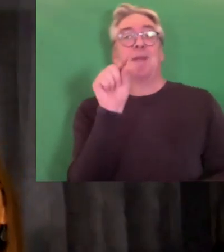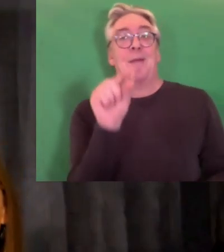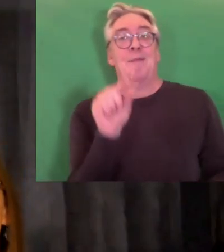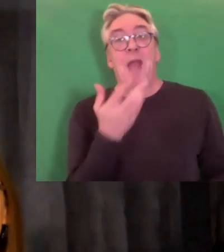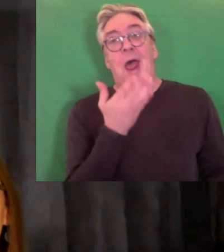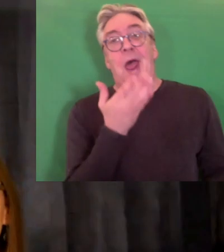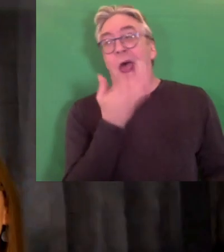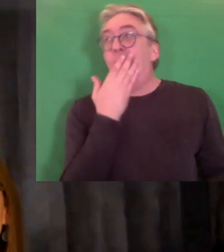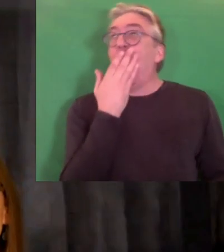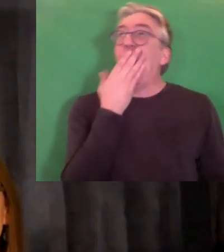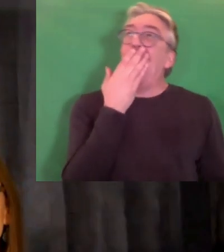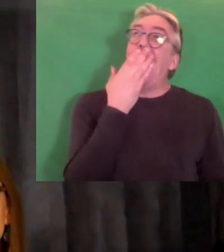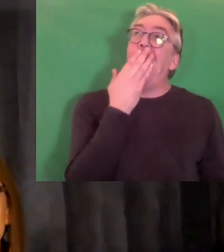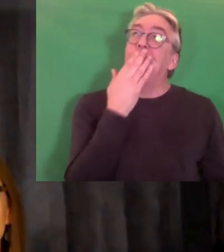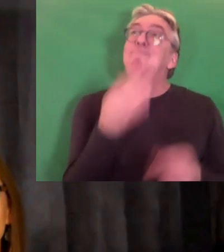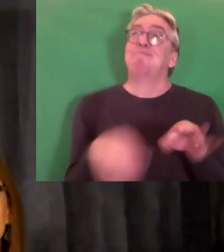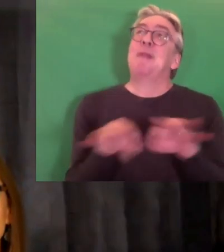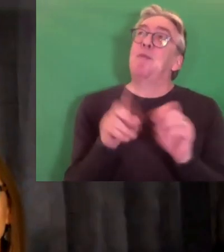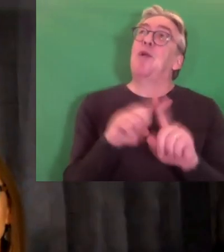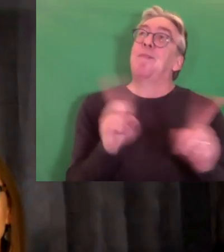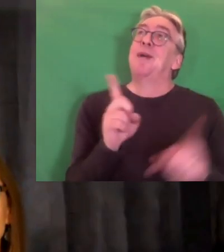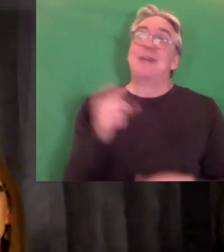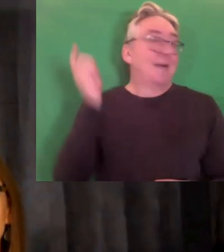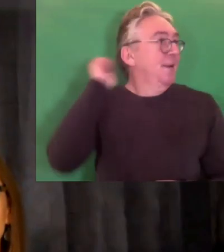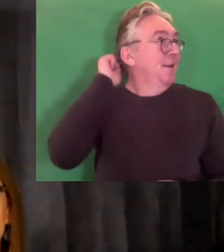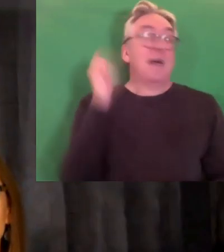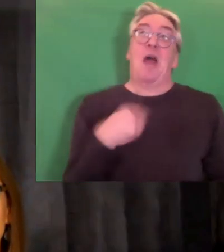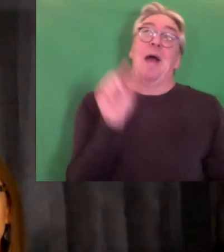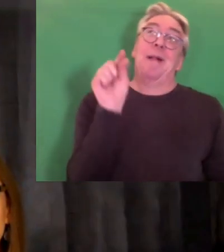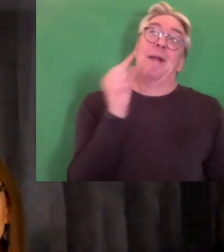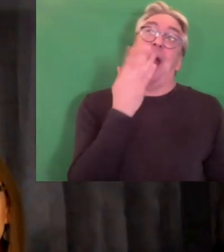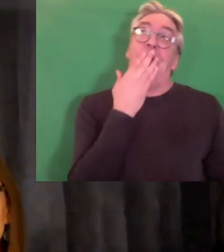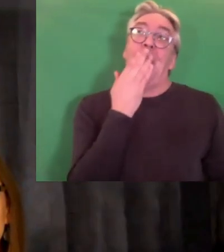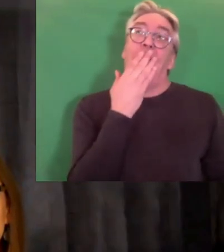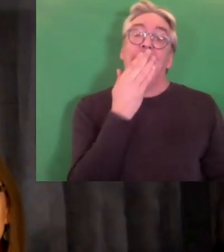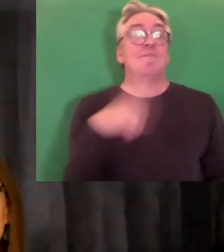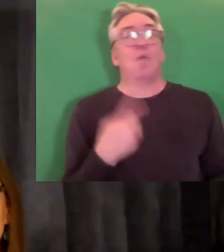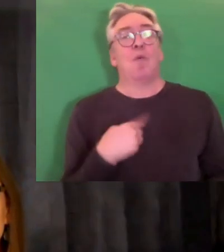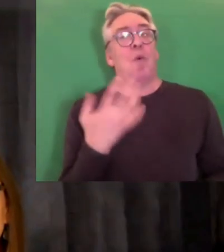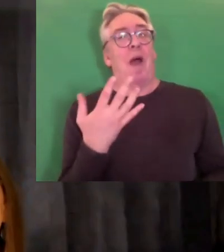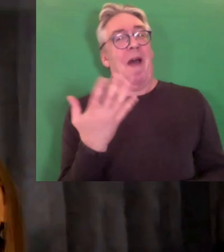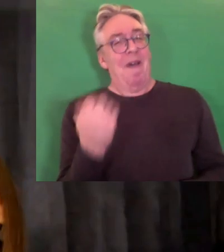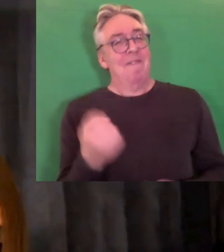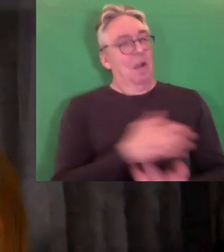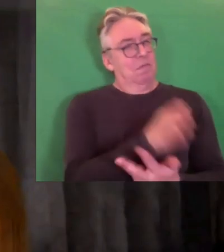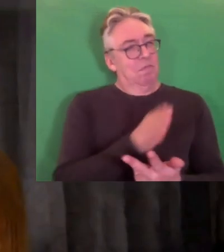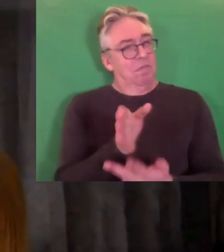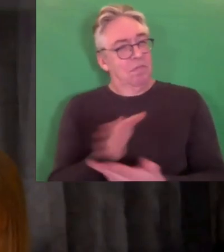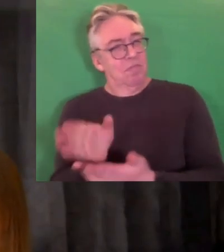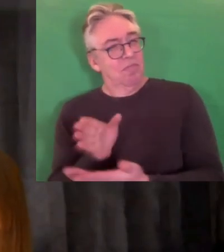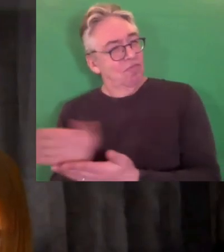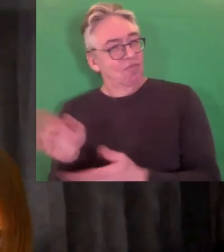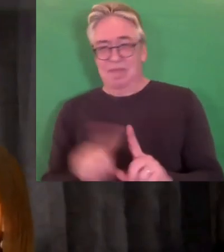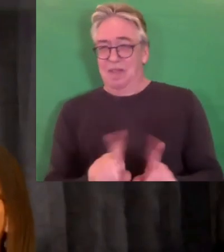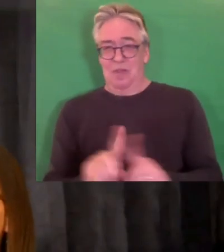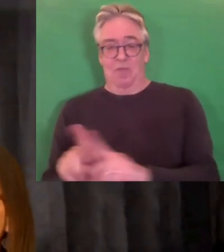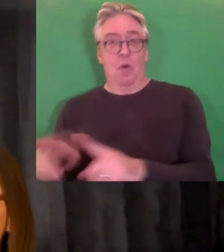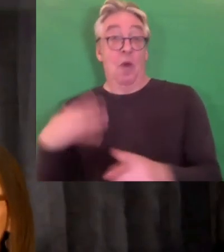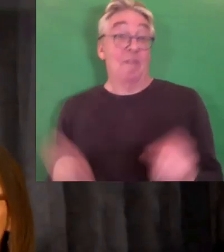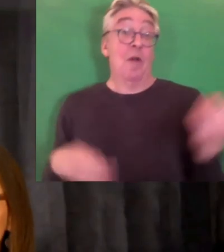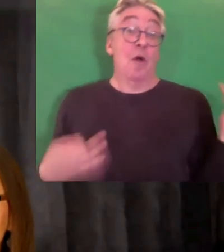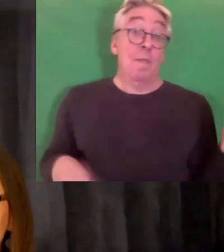But we also want to keep some kind of entertainment factor, which is why there also will be live music, and why there also will